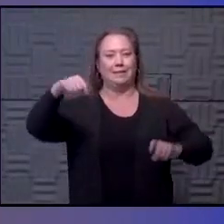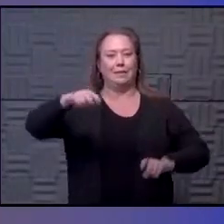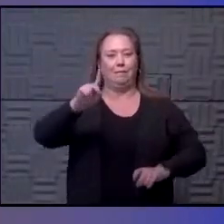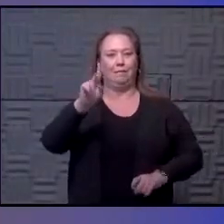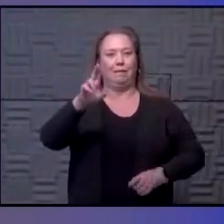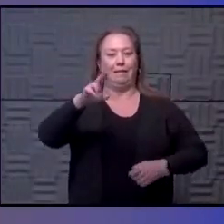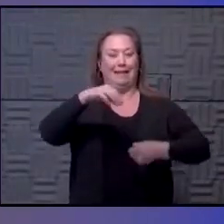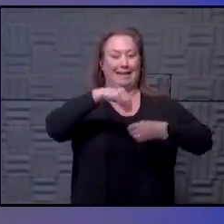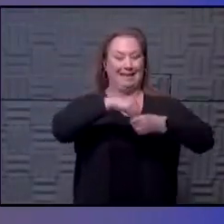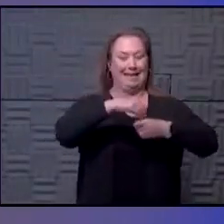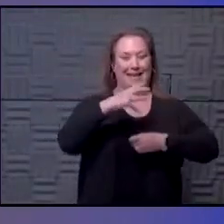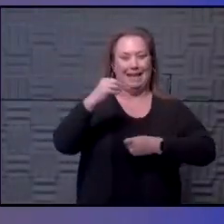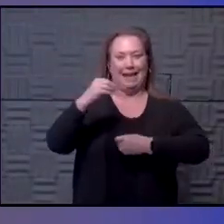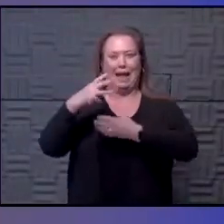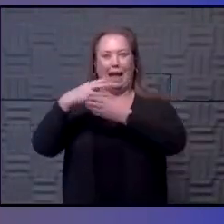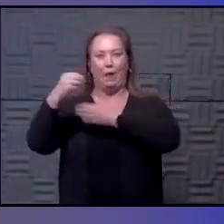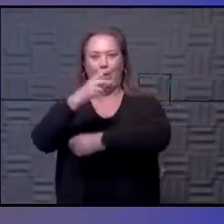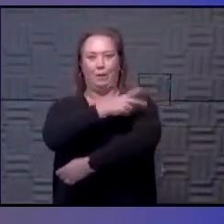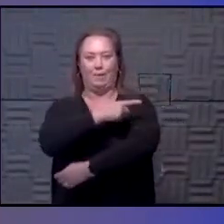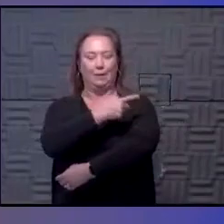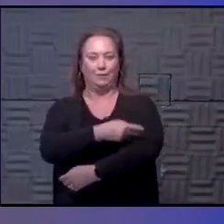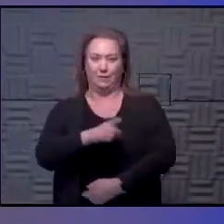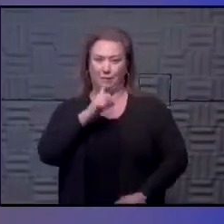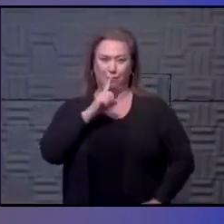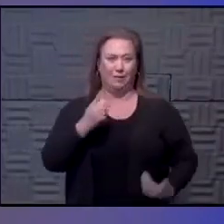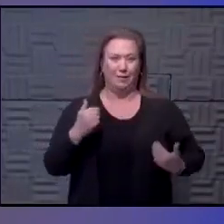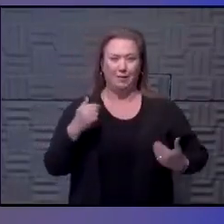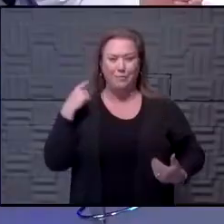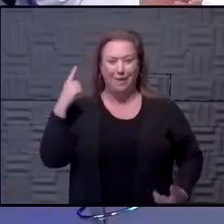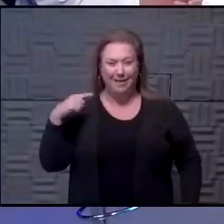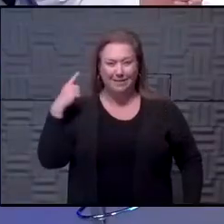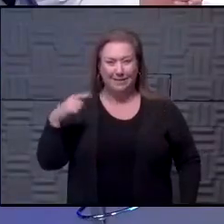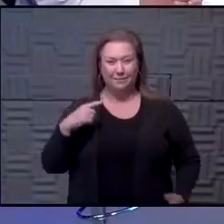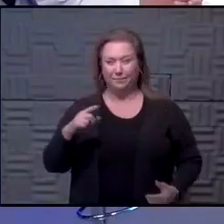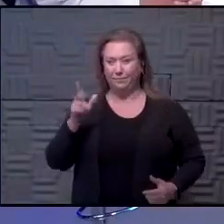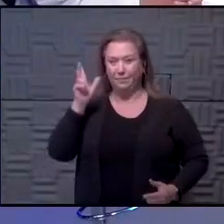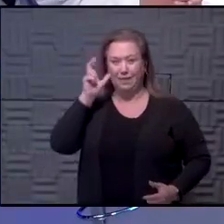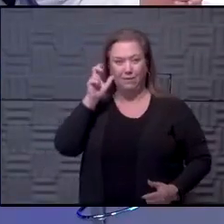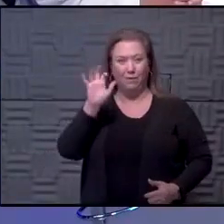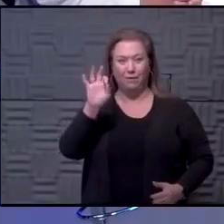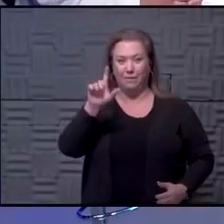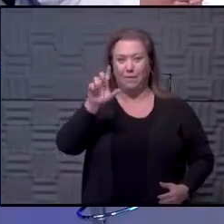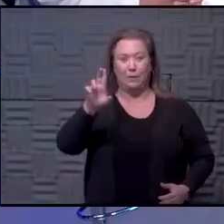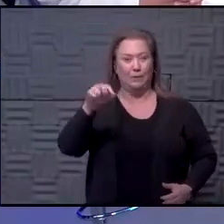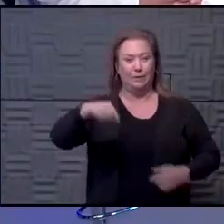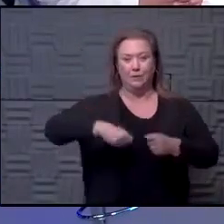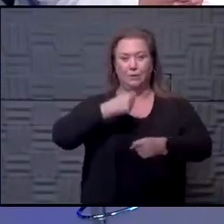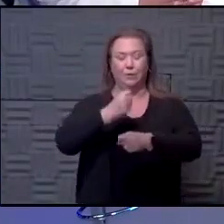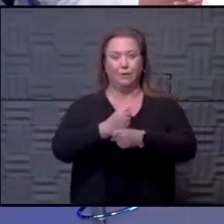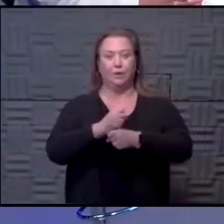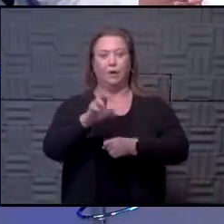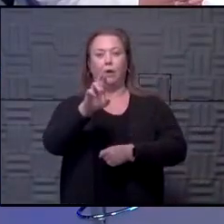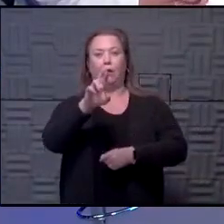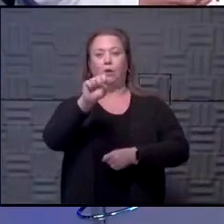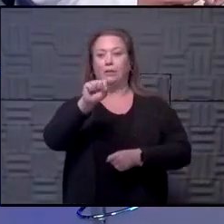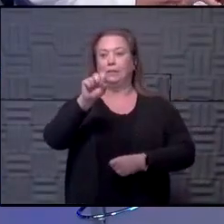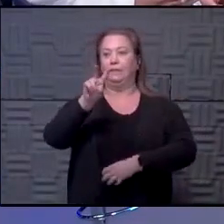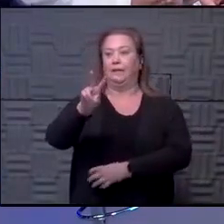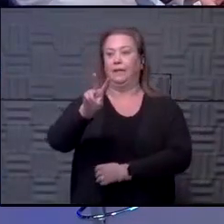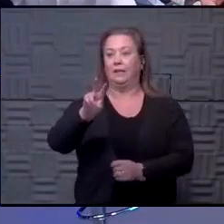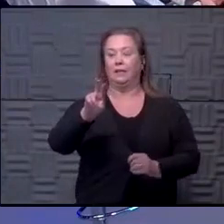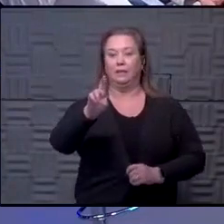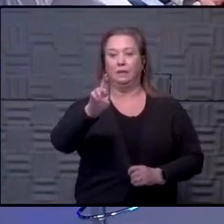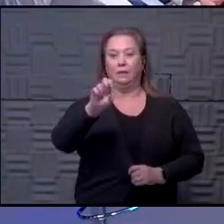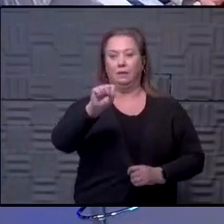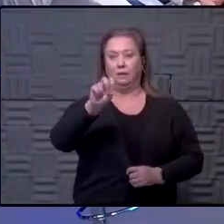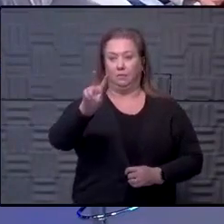both inpatient and outpatient, which is outstanding. Crazy. Mm-hmm. Crazy. Yeah. Have you heard of any? No, no. What about RSV? Have you guys seen any RSV?